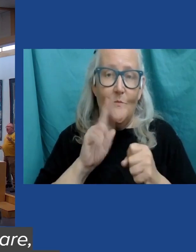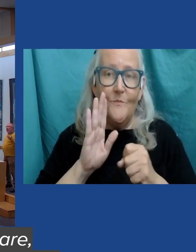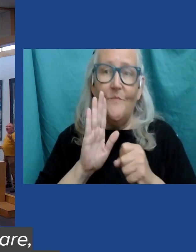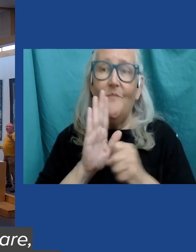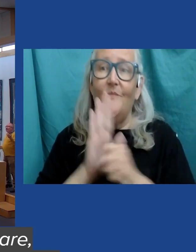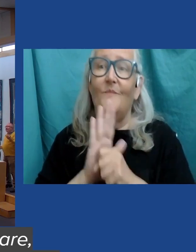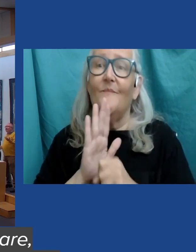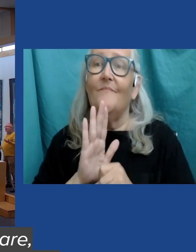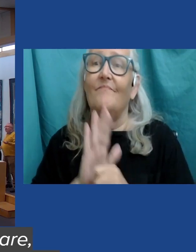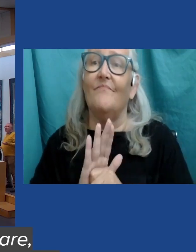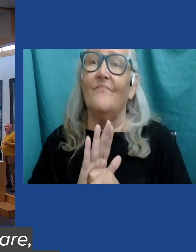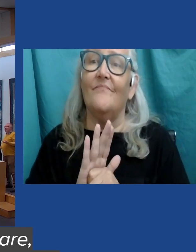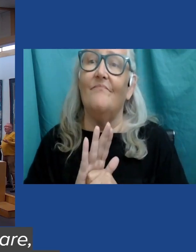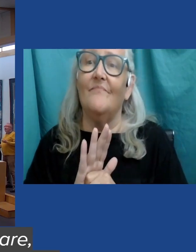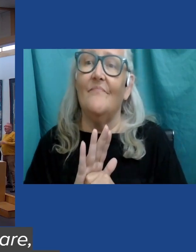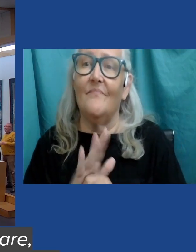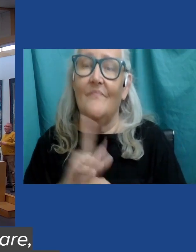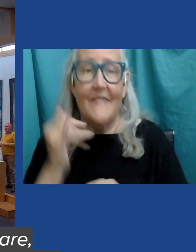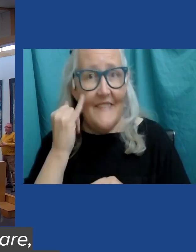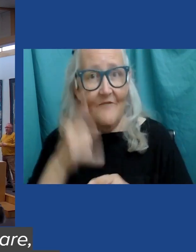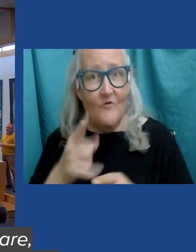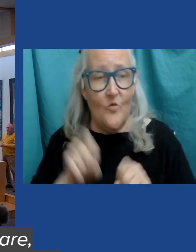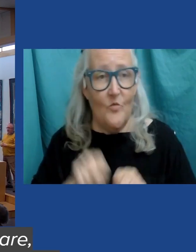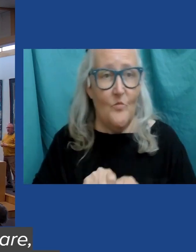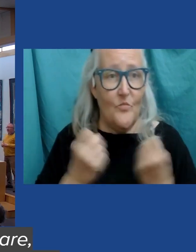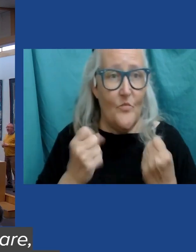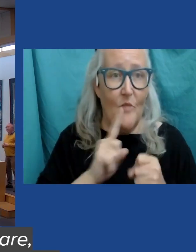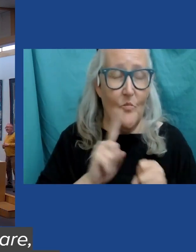you've broken your vows a